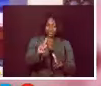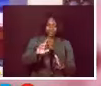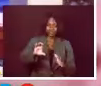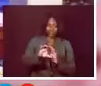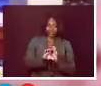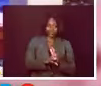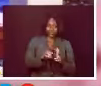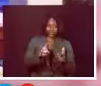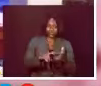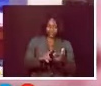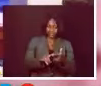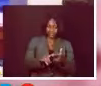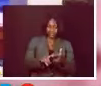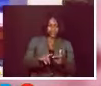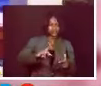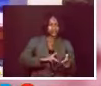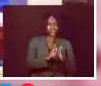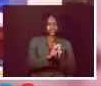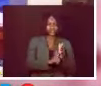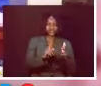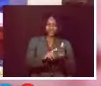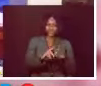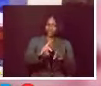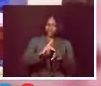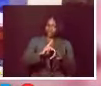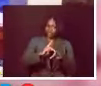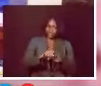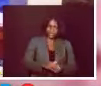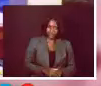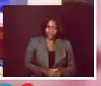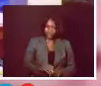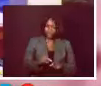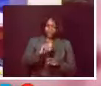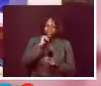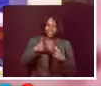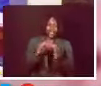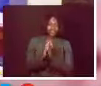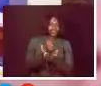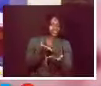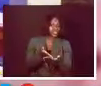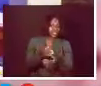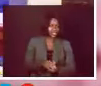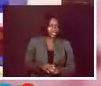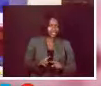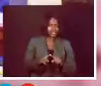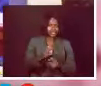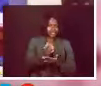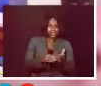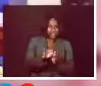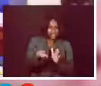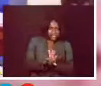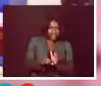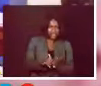and our practices. Our practices may not be written anywhere, Some of them you can find in the Hansard or